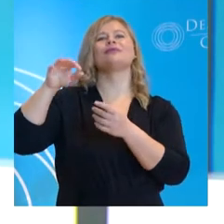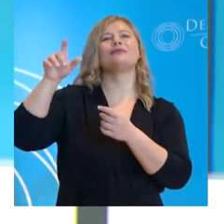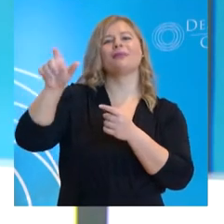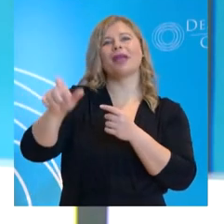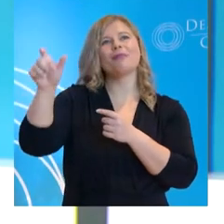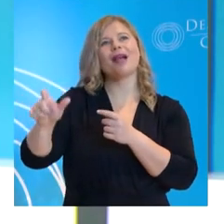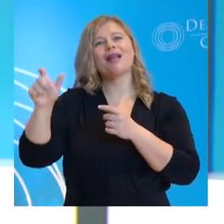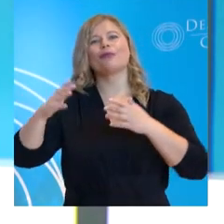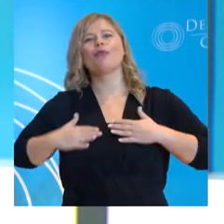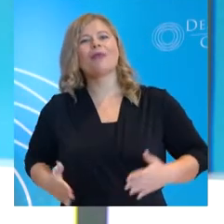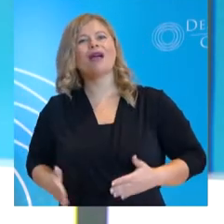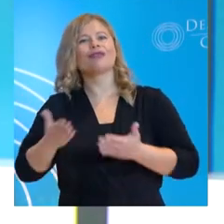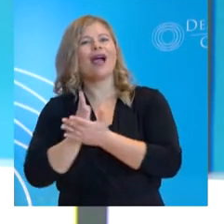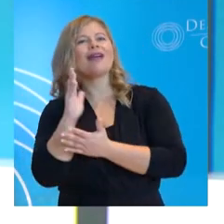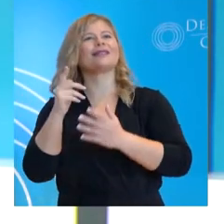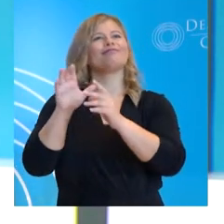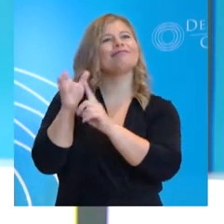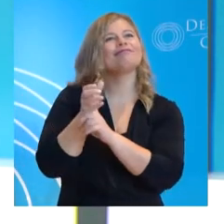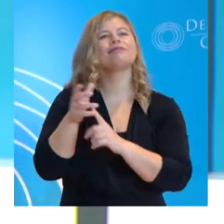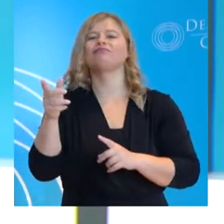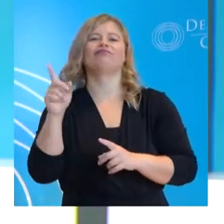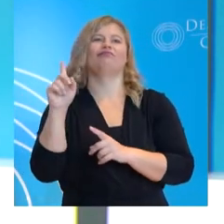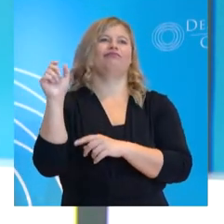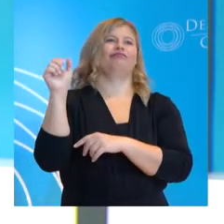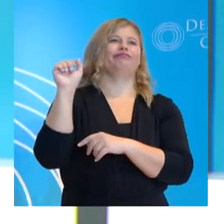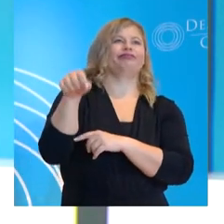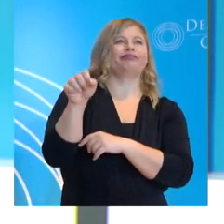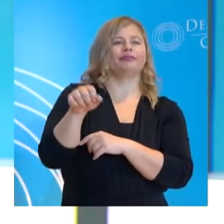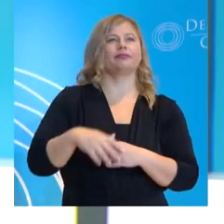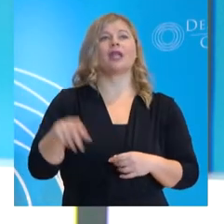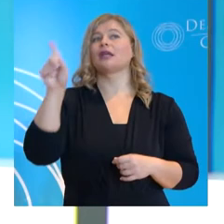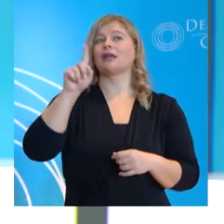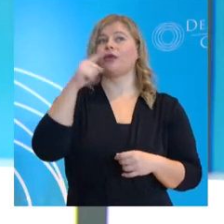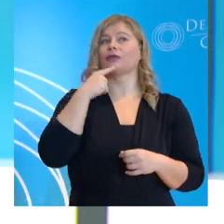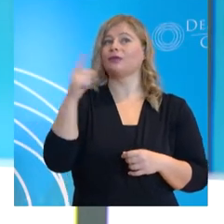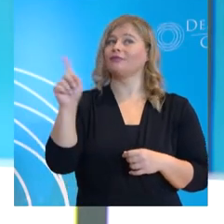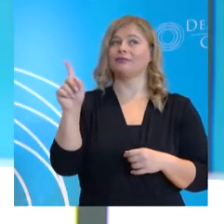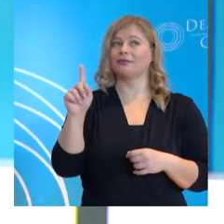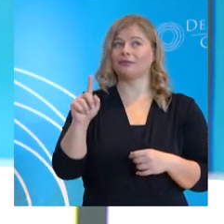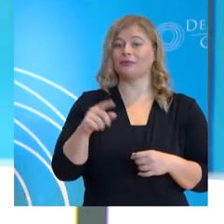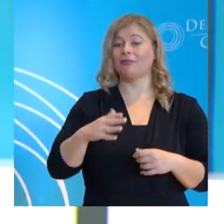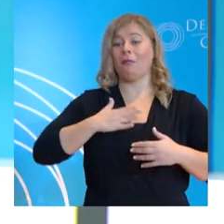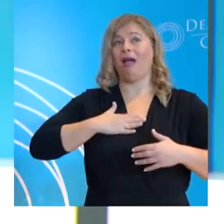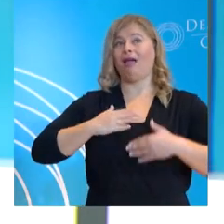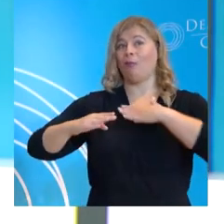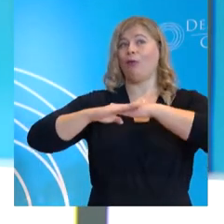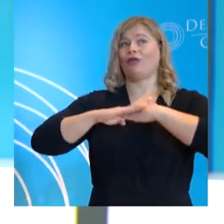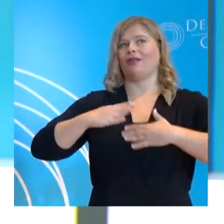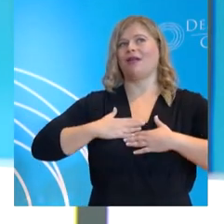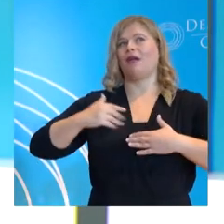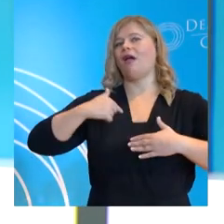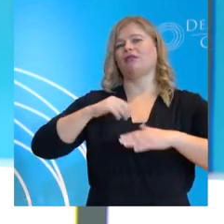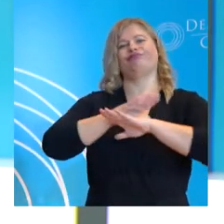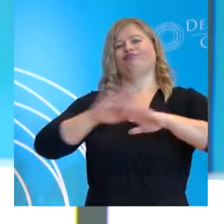am unapologetic about defending our borders. We should not forget that back in 2020, in